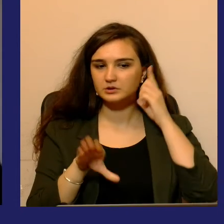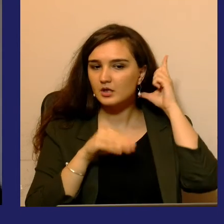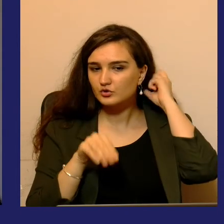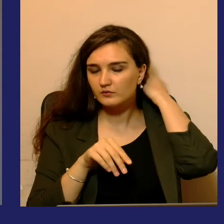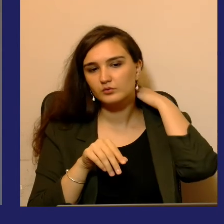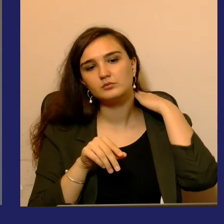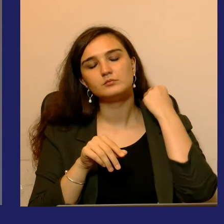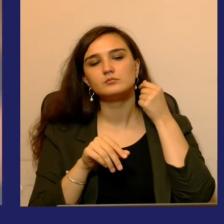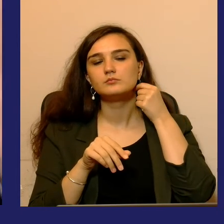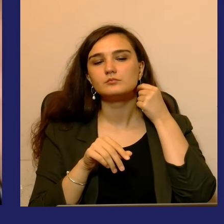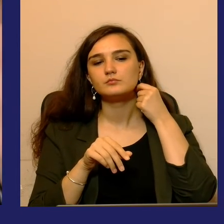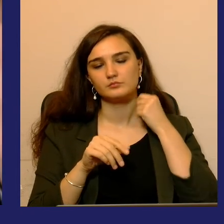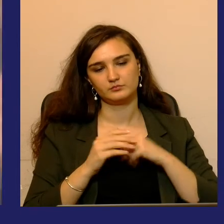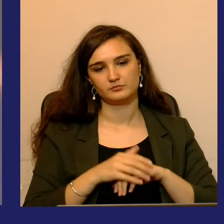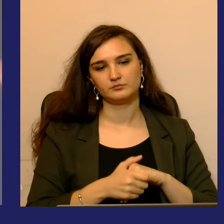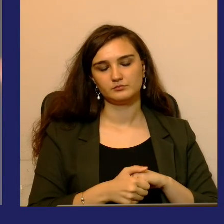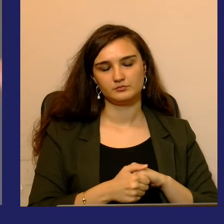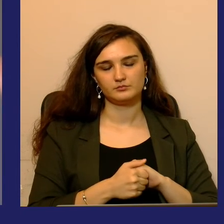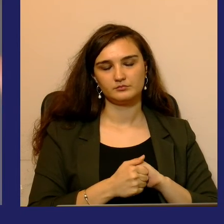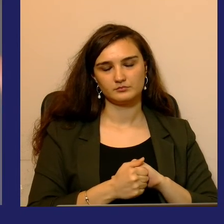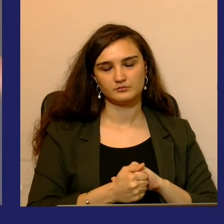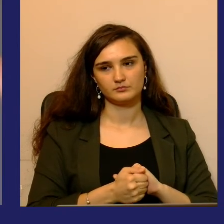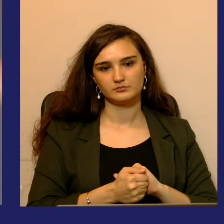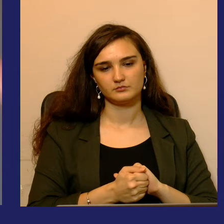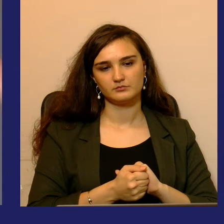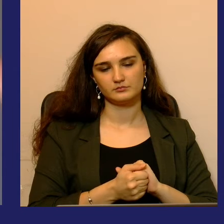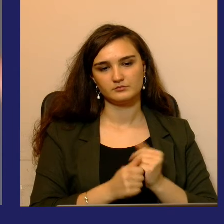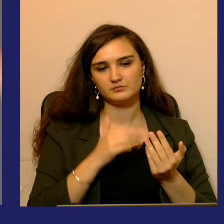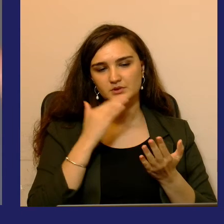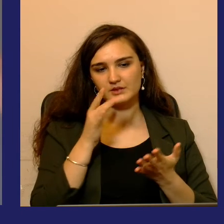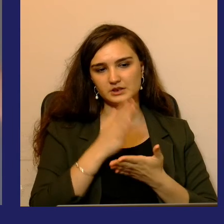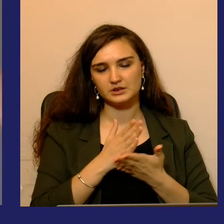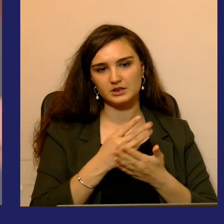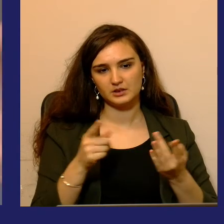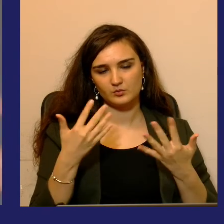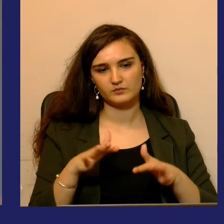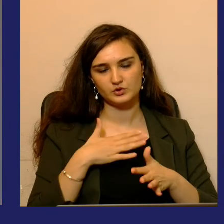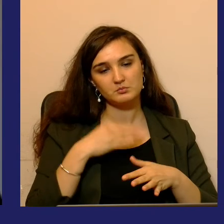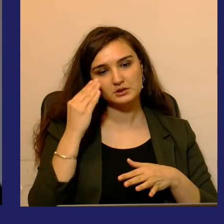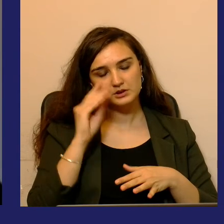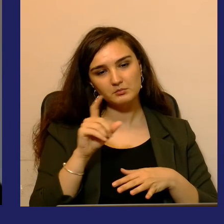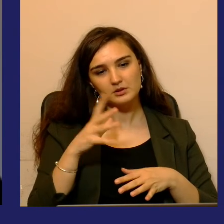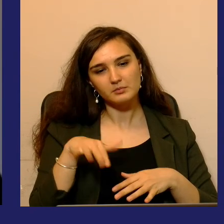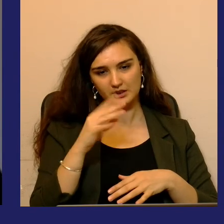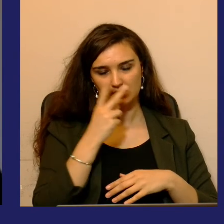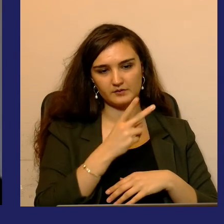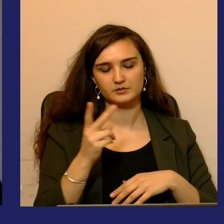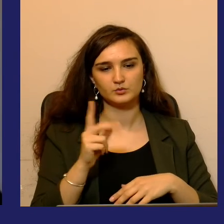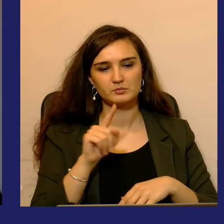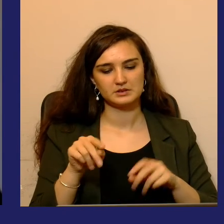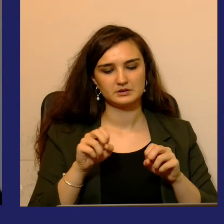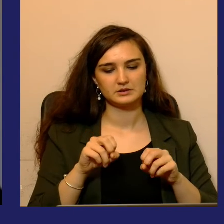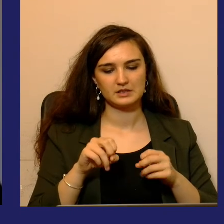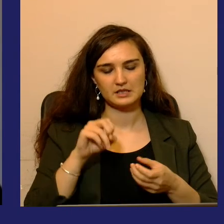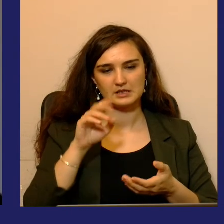this situation. And I think for many years, people have seen the decentralized